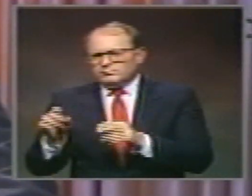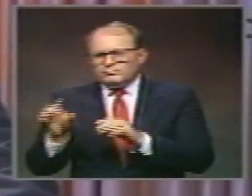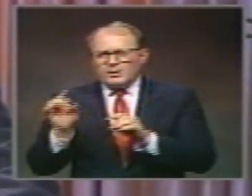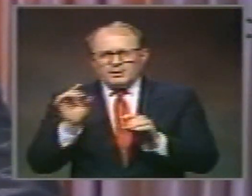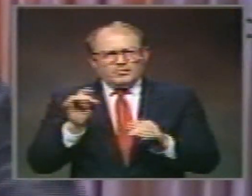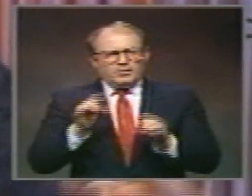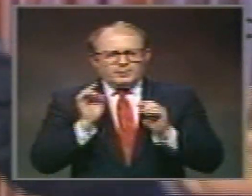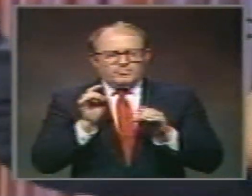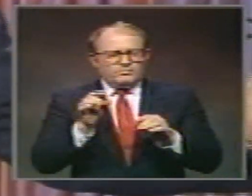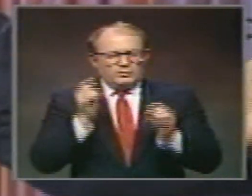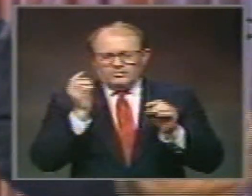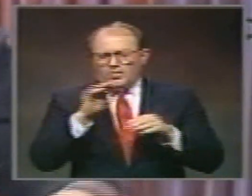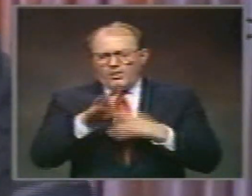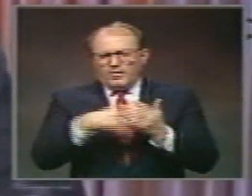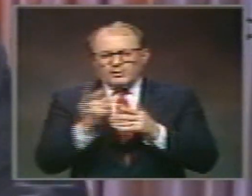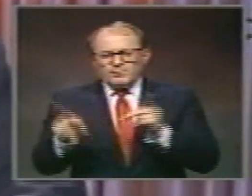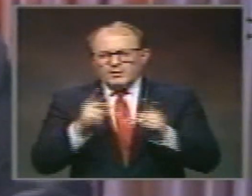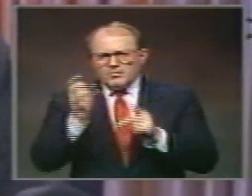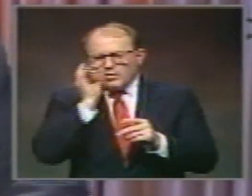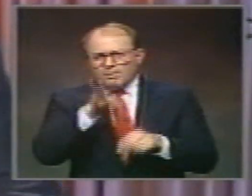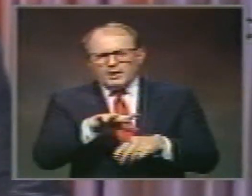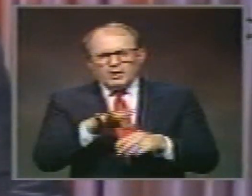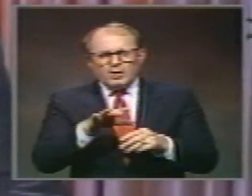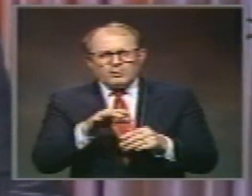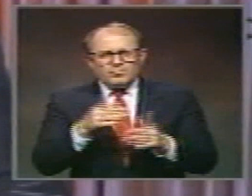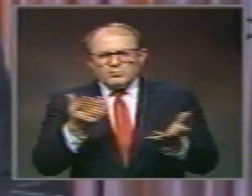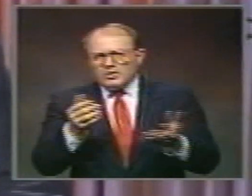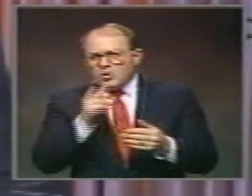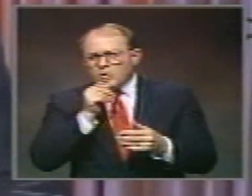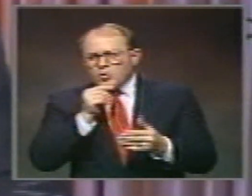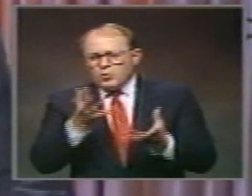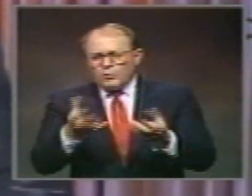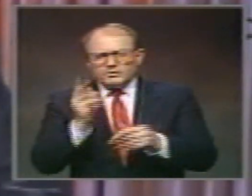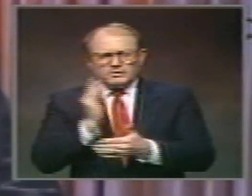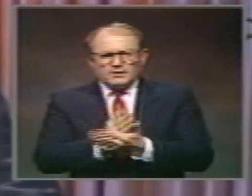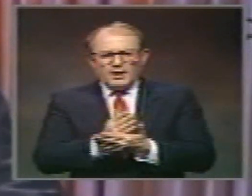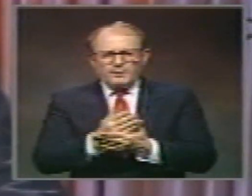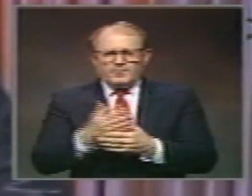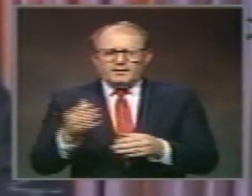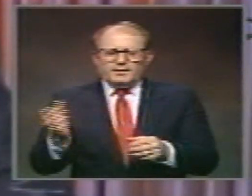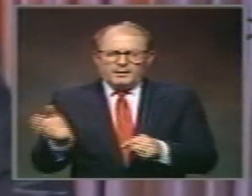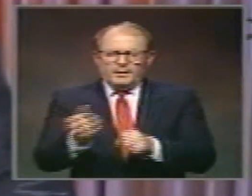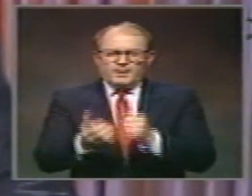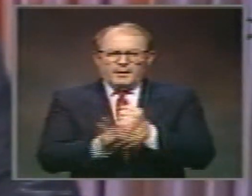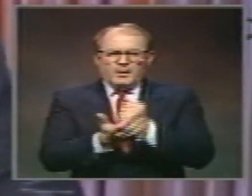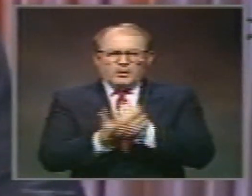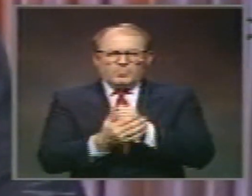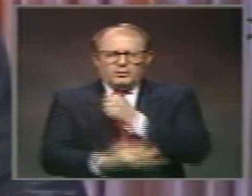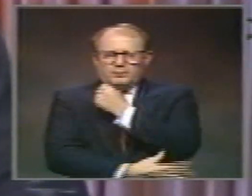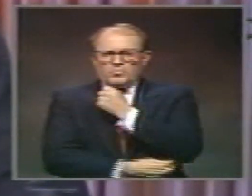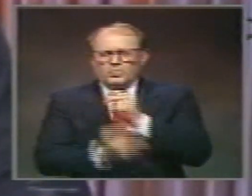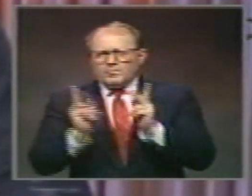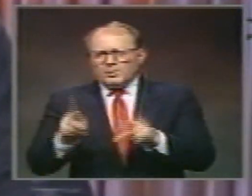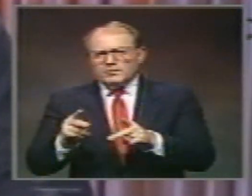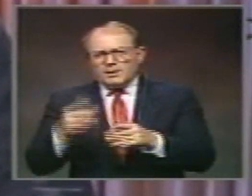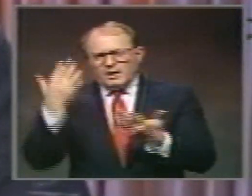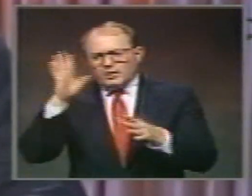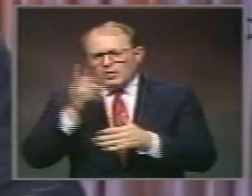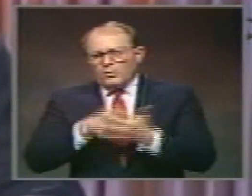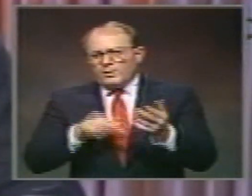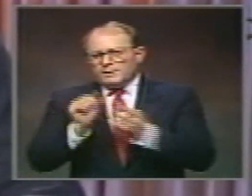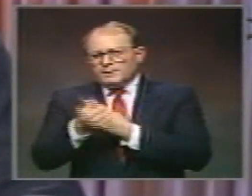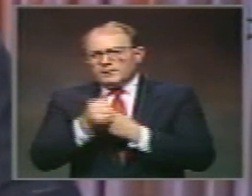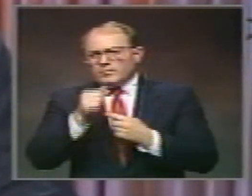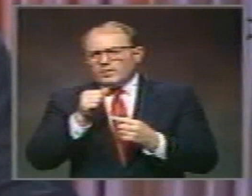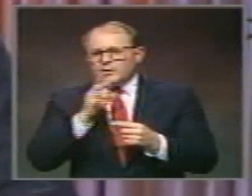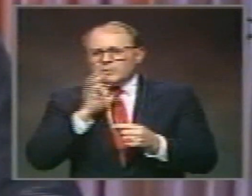its way. Who wants to stop and pick up a derelict anyway? I don't know what it was that put the young man in the hog pen. The older